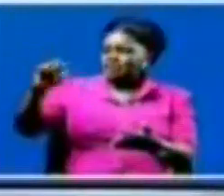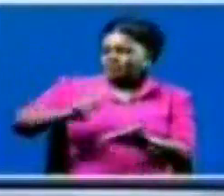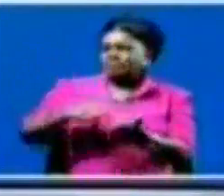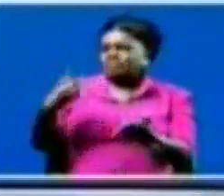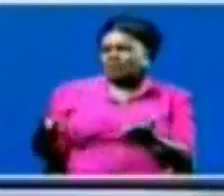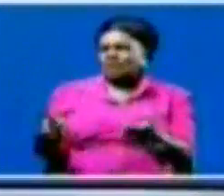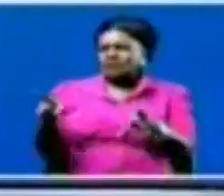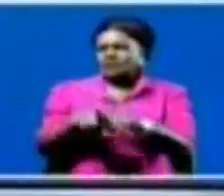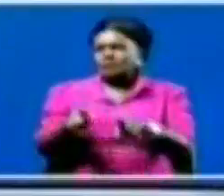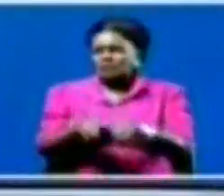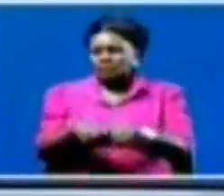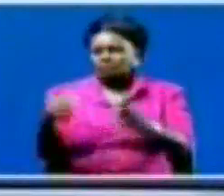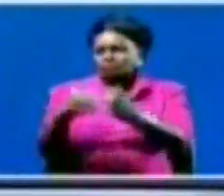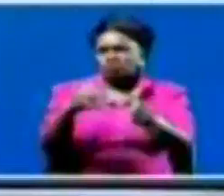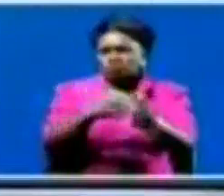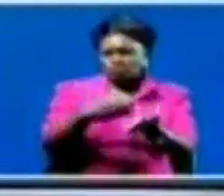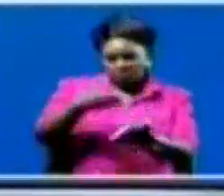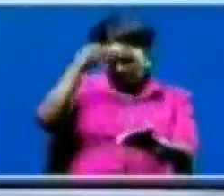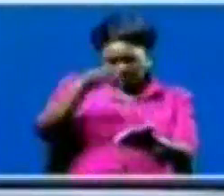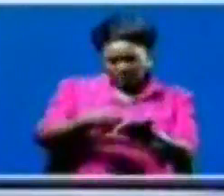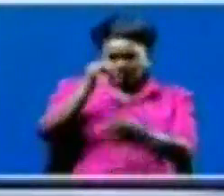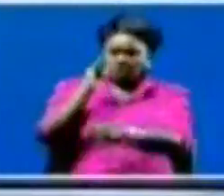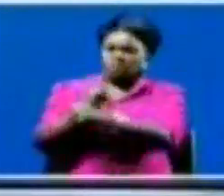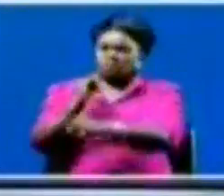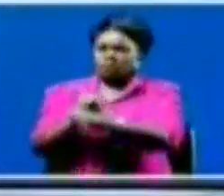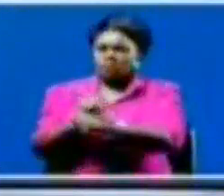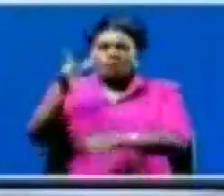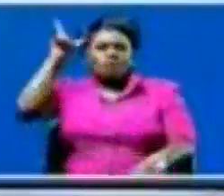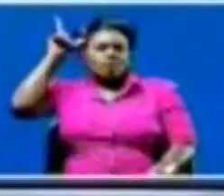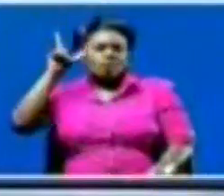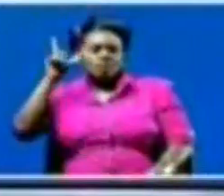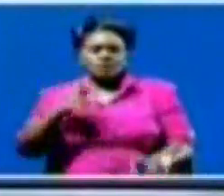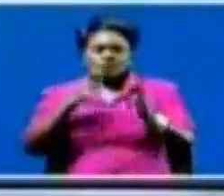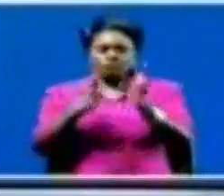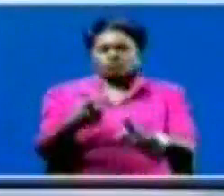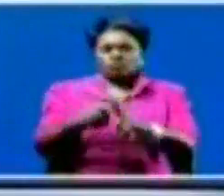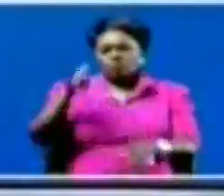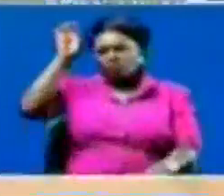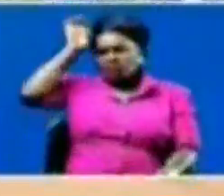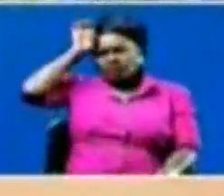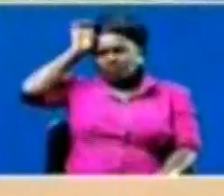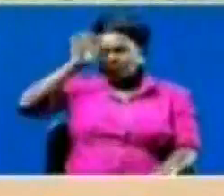students also paralyzed learning at the institution. KTN's Elvis Kosgei reports from Eldoret.